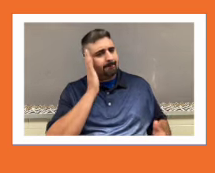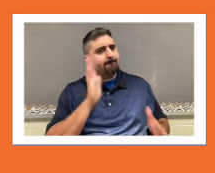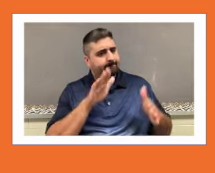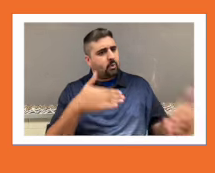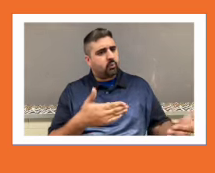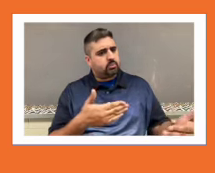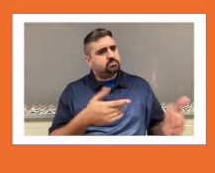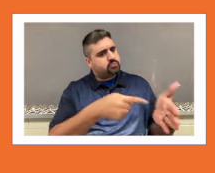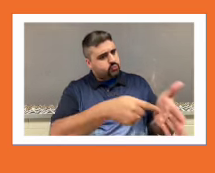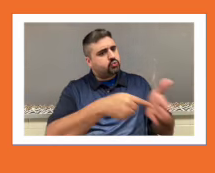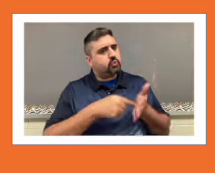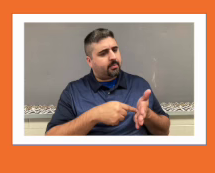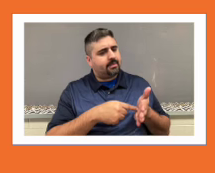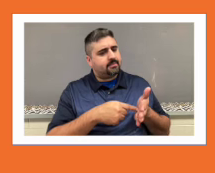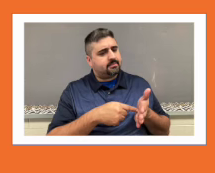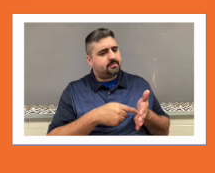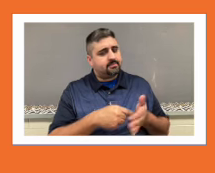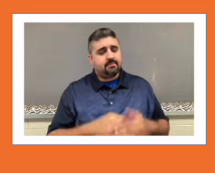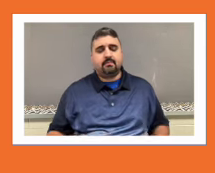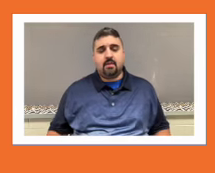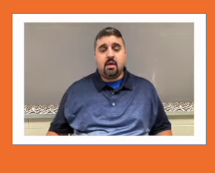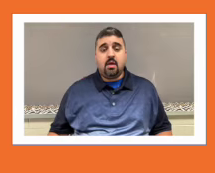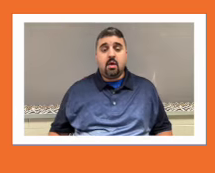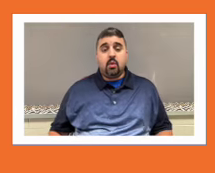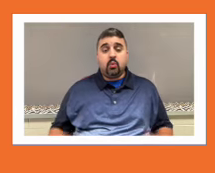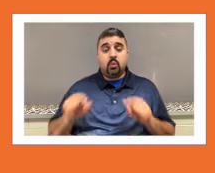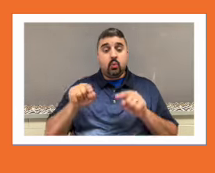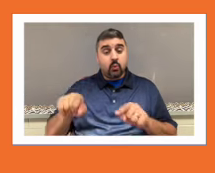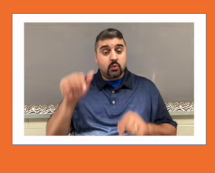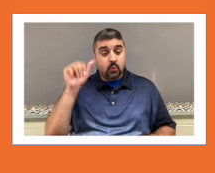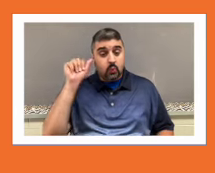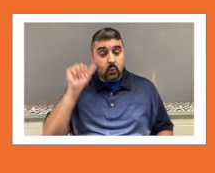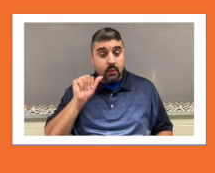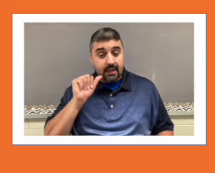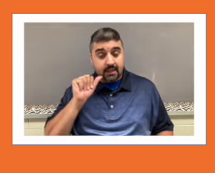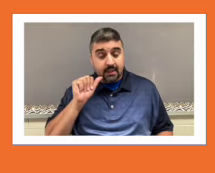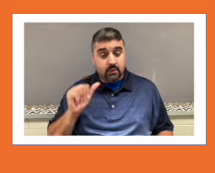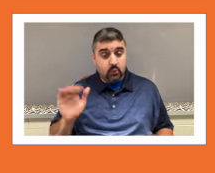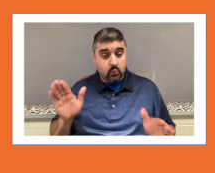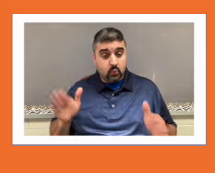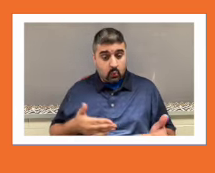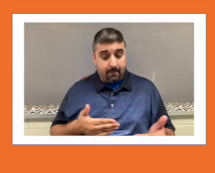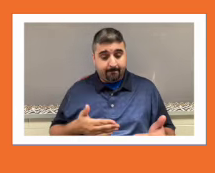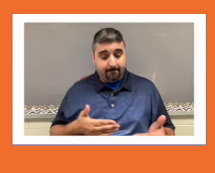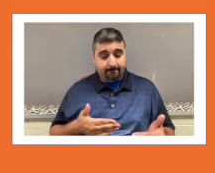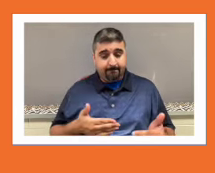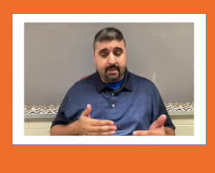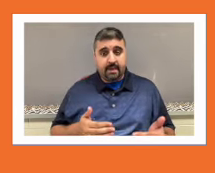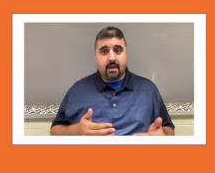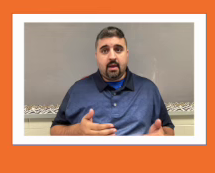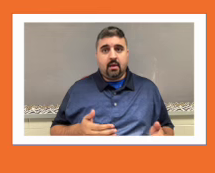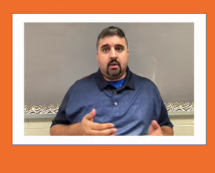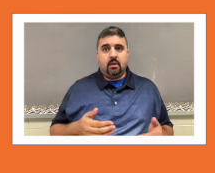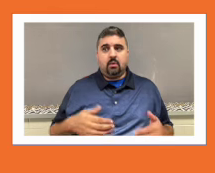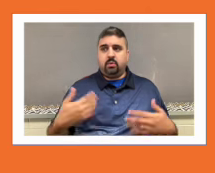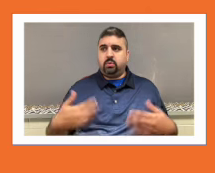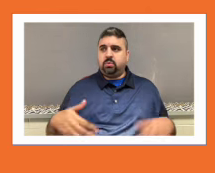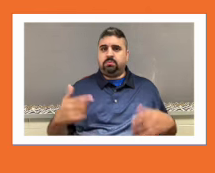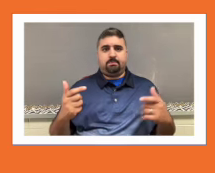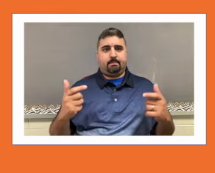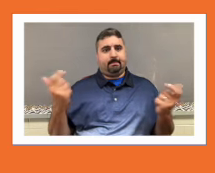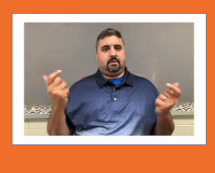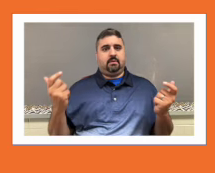Now, show me your room. We went to Annie's room. It was big. It had